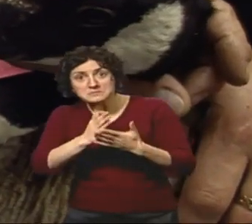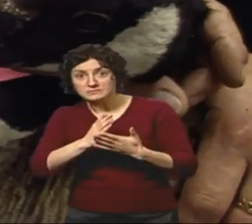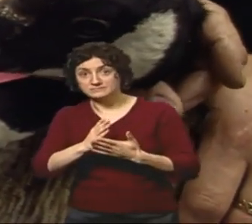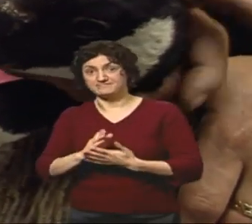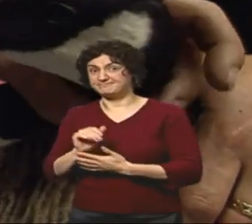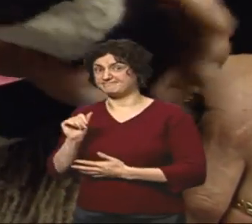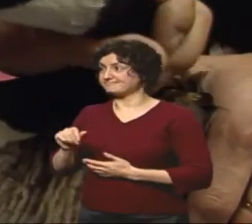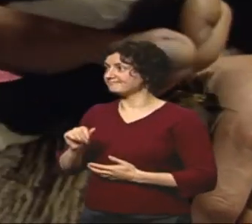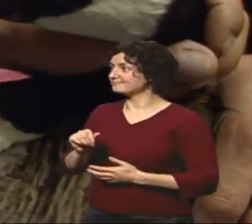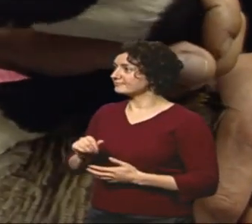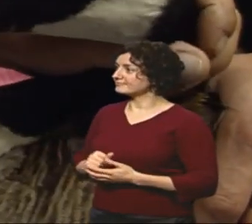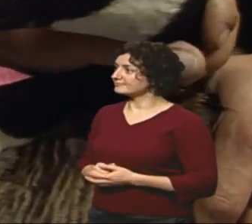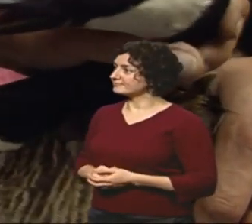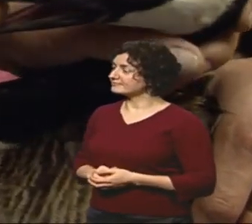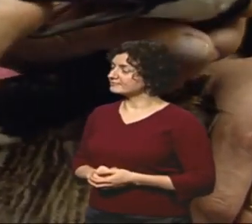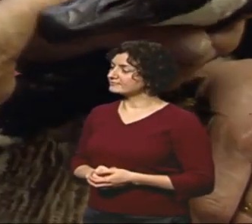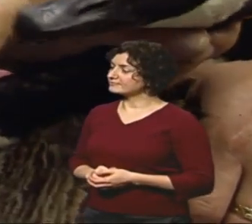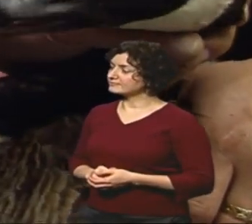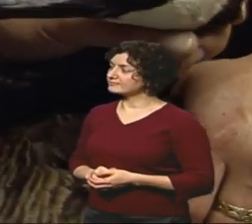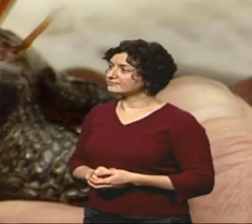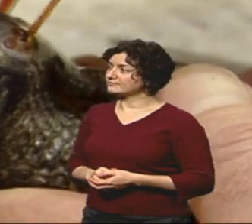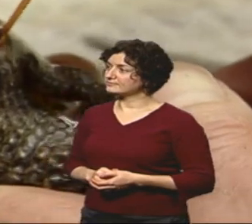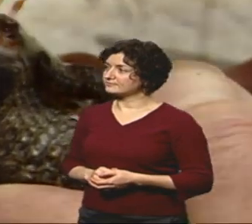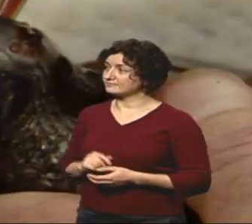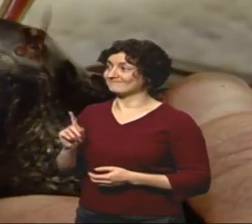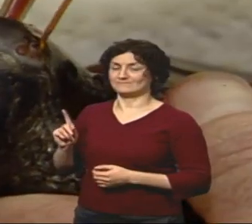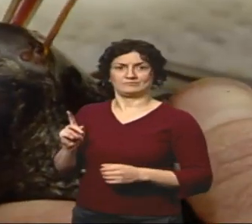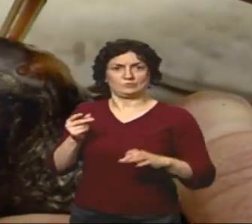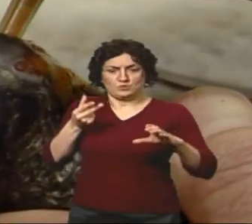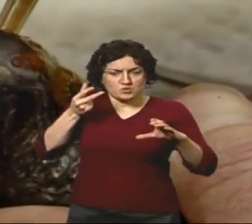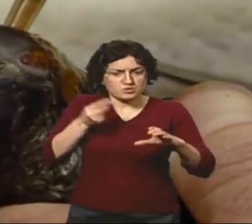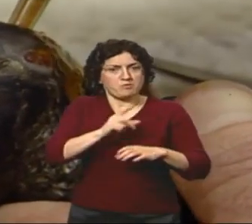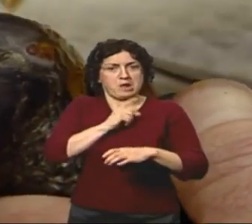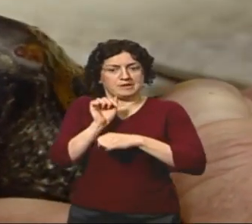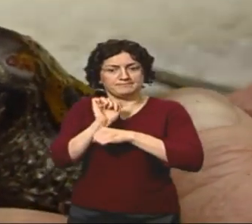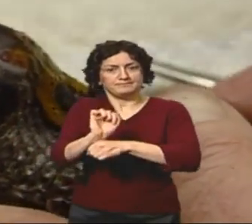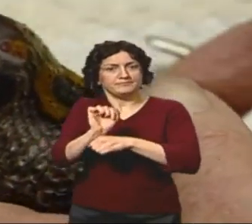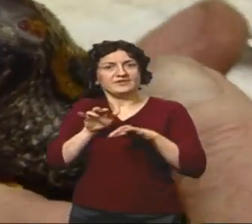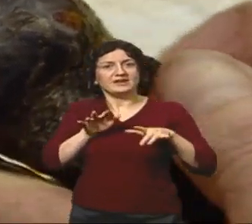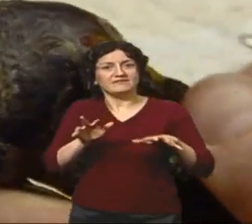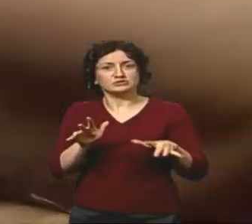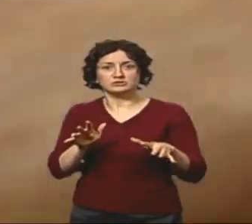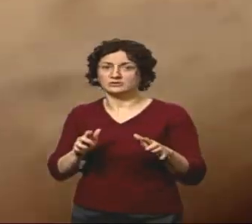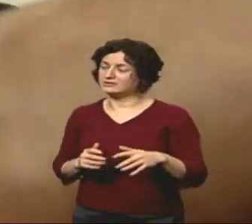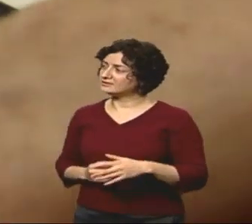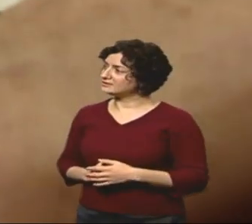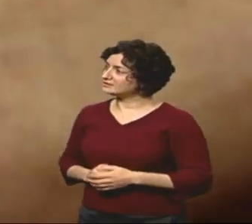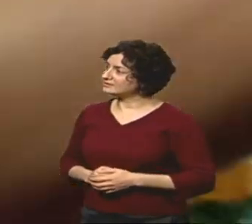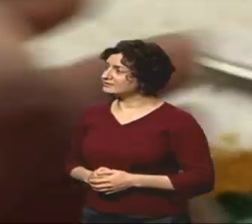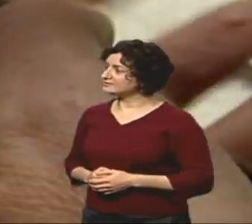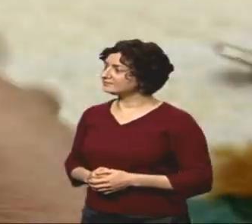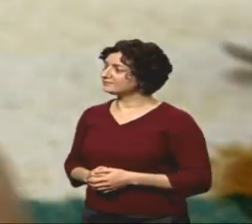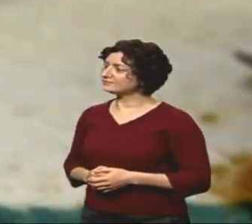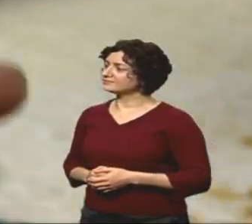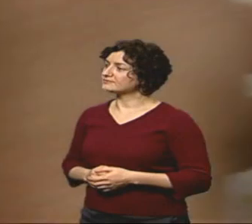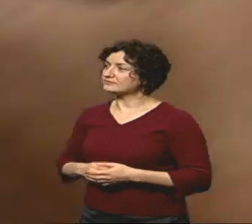Yeah, it's it's line, fishing line, isn't it? all right. To prevent further infection, Christine flushed out the wound with an antiseptic solution. You don't need to bathe that like that for a